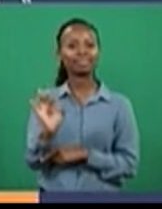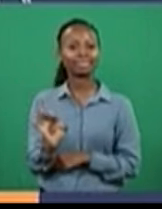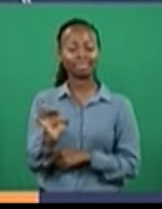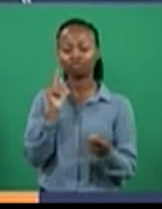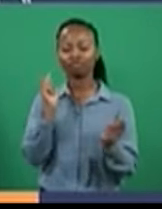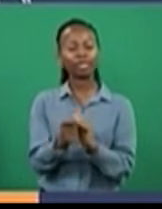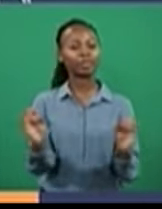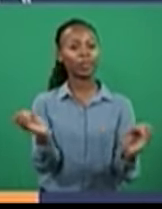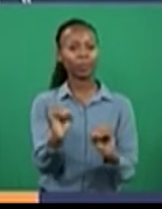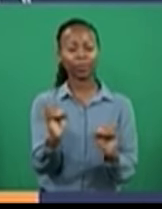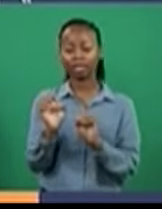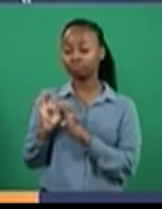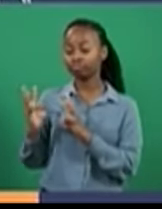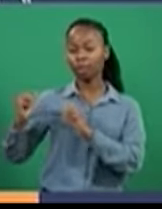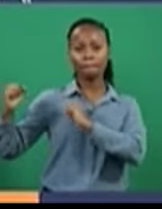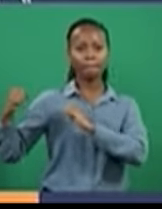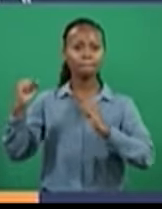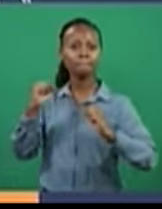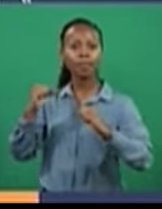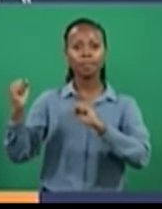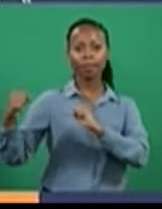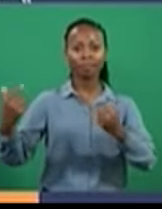The decision was unanimous.